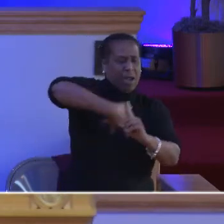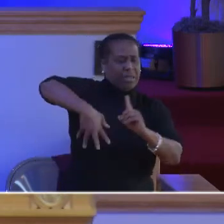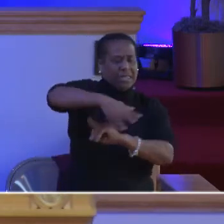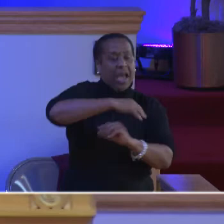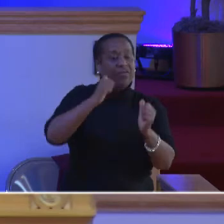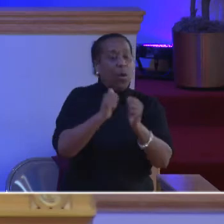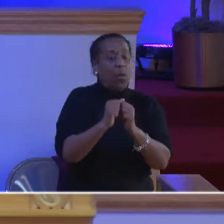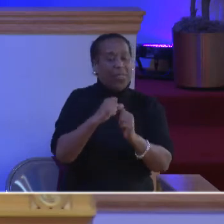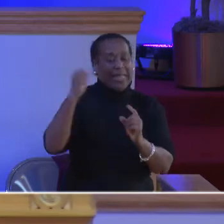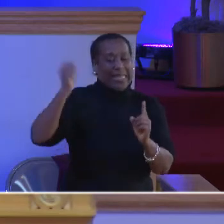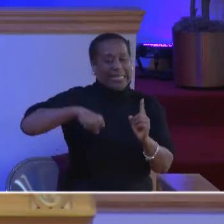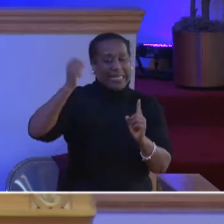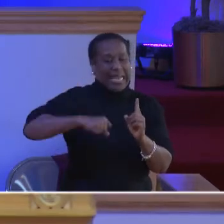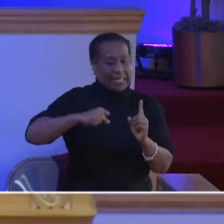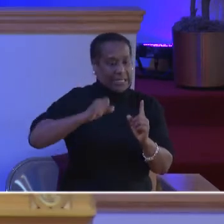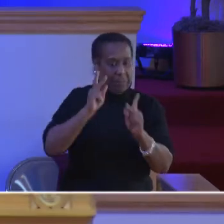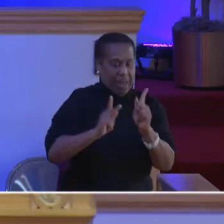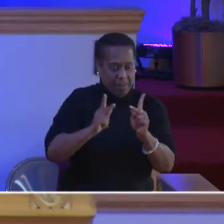with yes